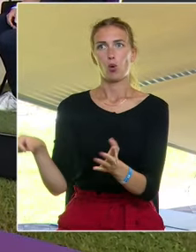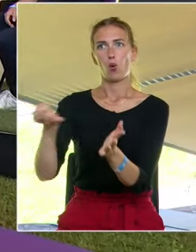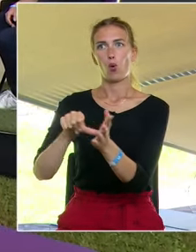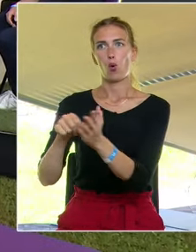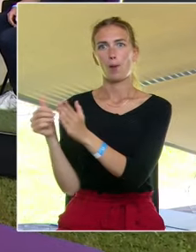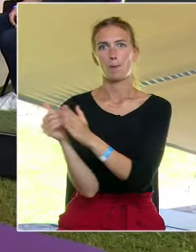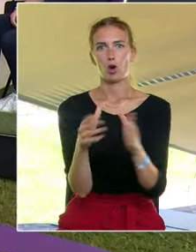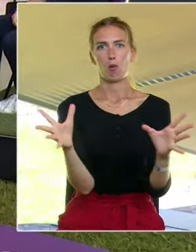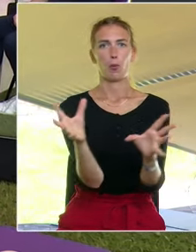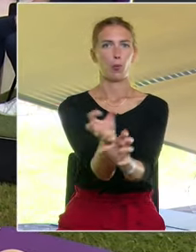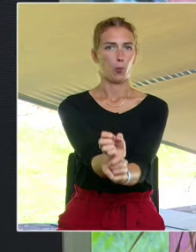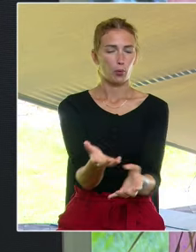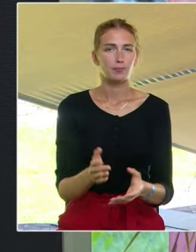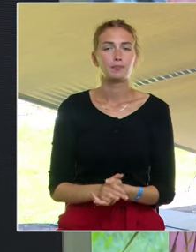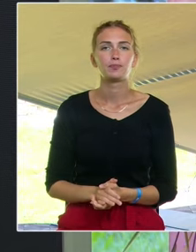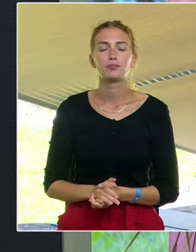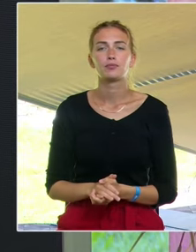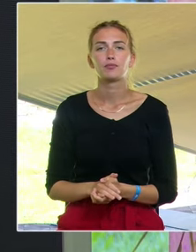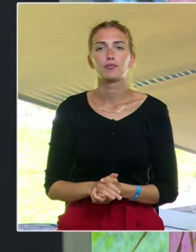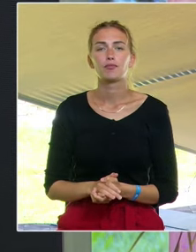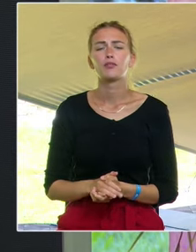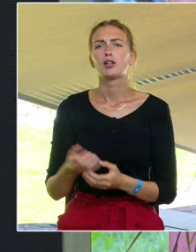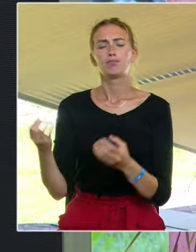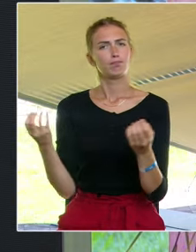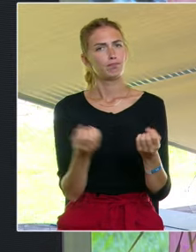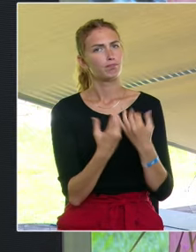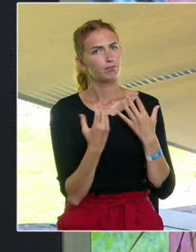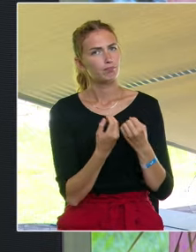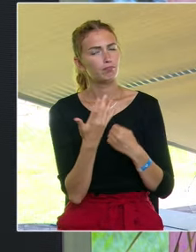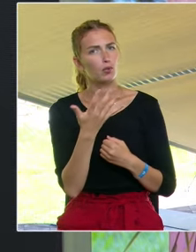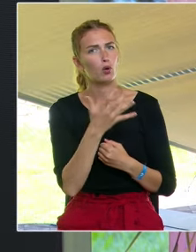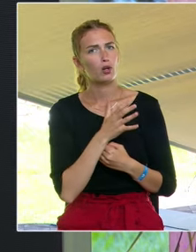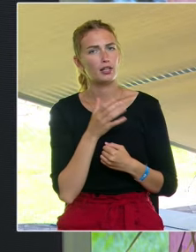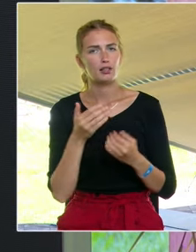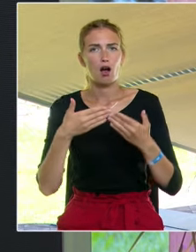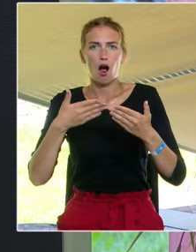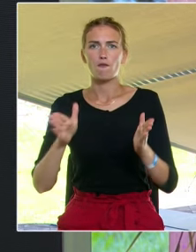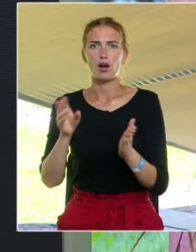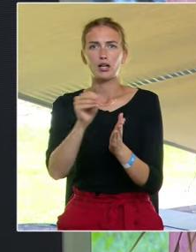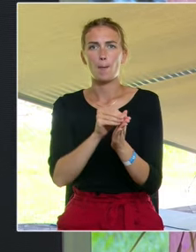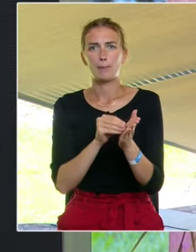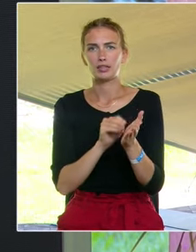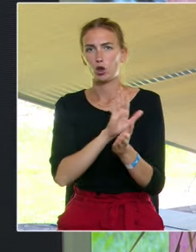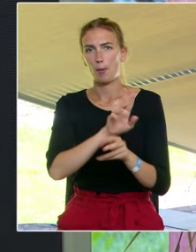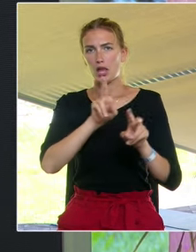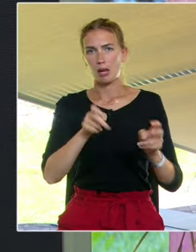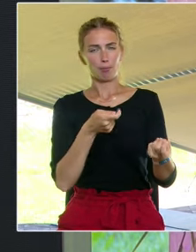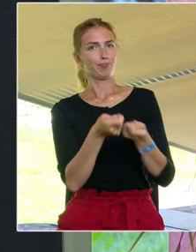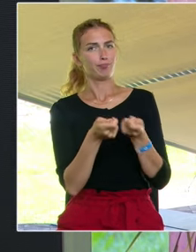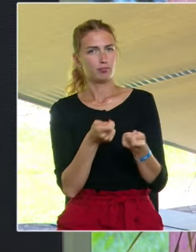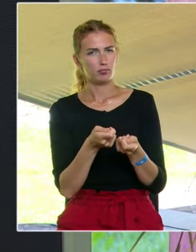the past year, you've been working quite a lot with open data, and if we can perhaps say that, correct me if I'm